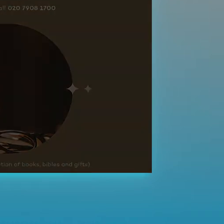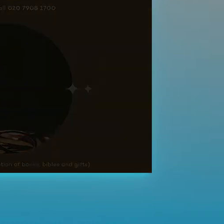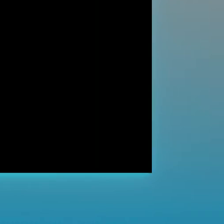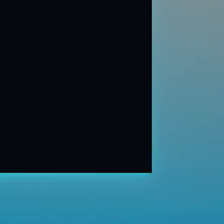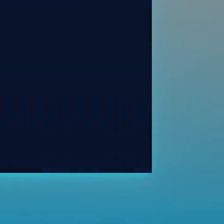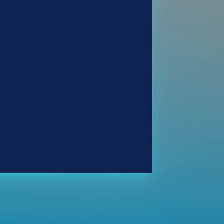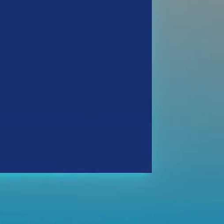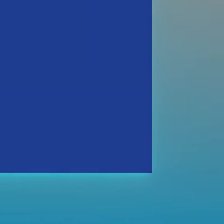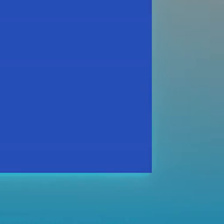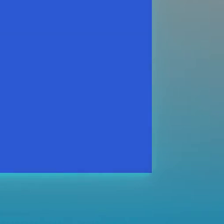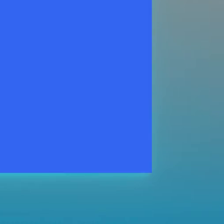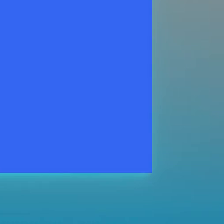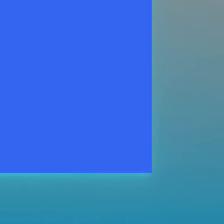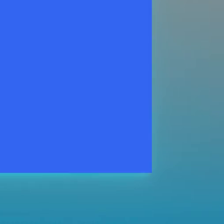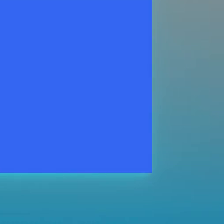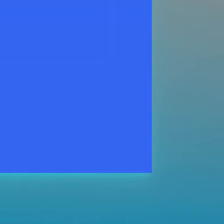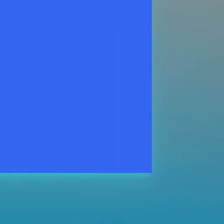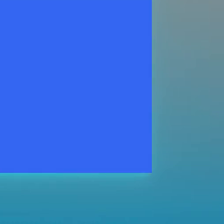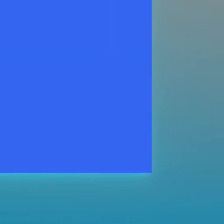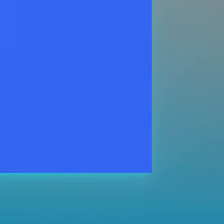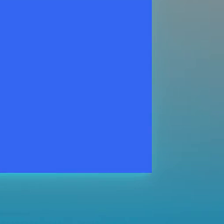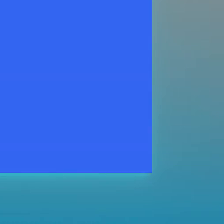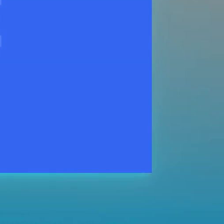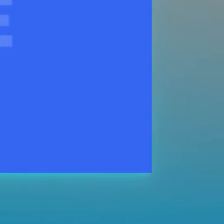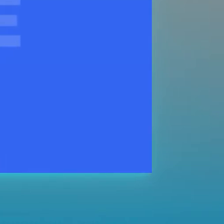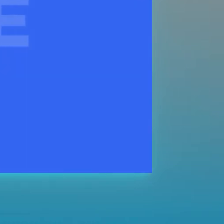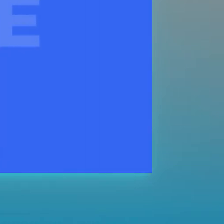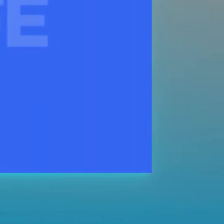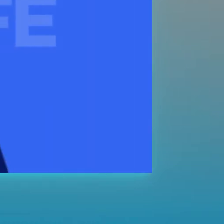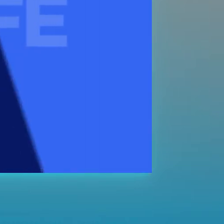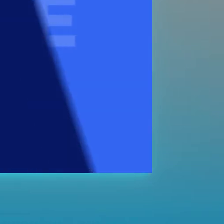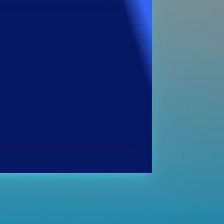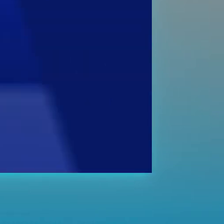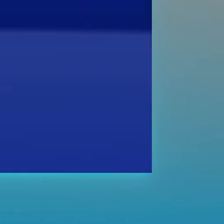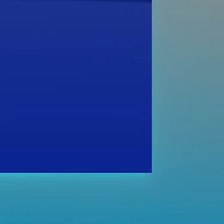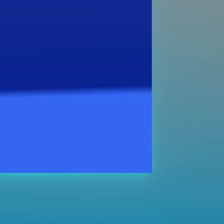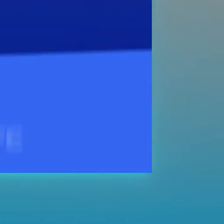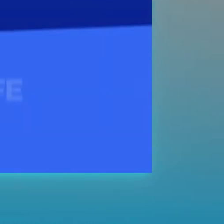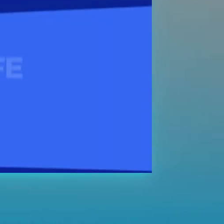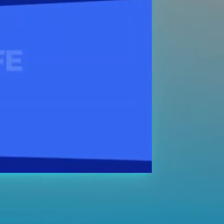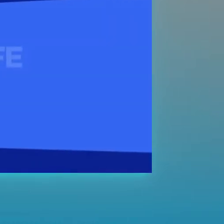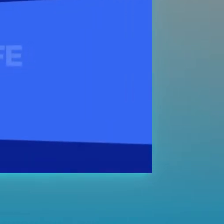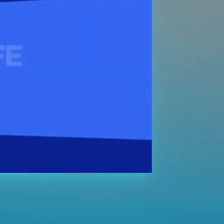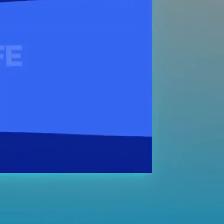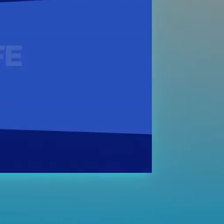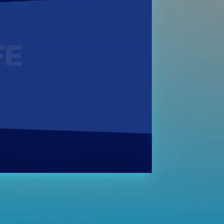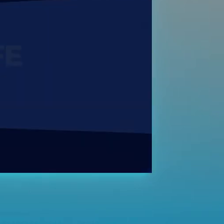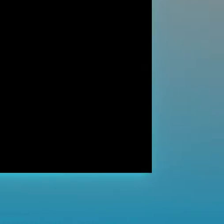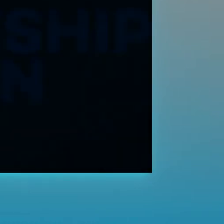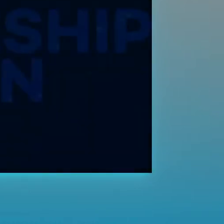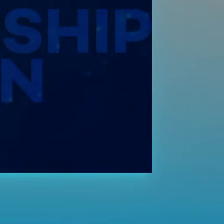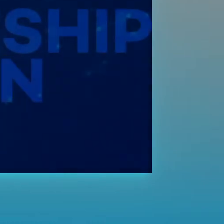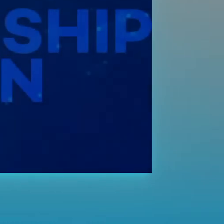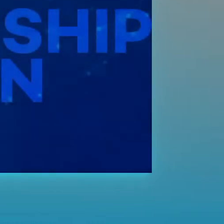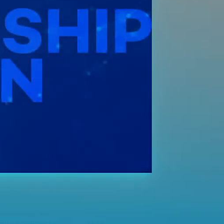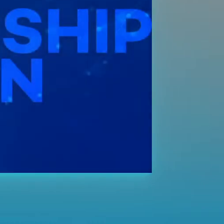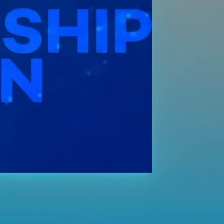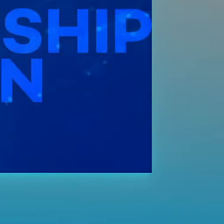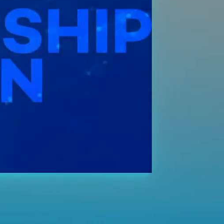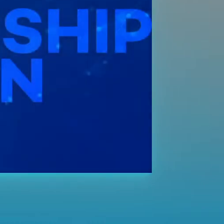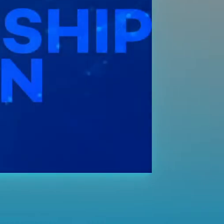Hallelujah. It's lovely. The question is though, are we coming back to unity? There's salvation in your